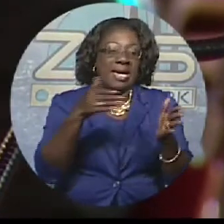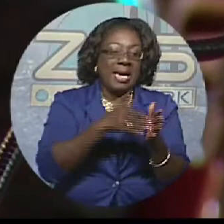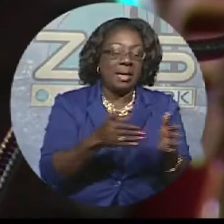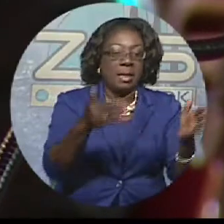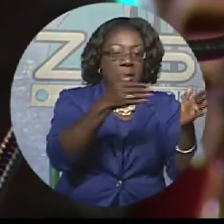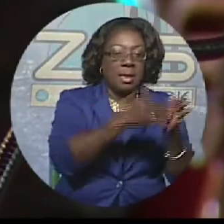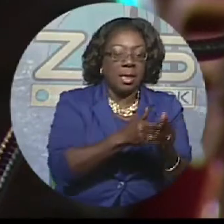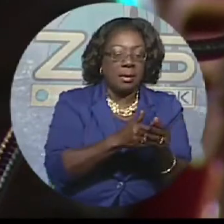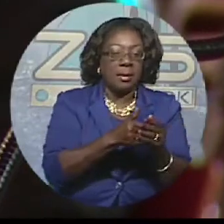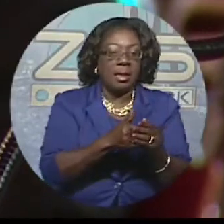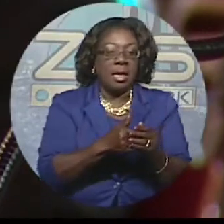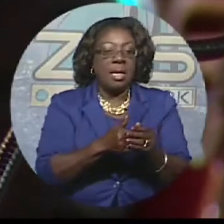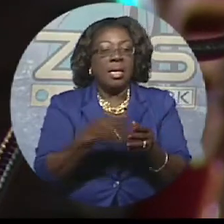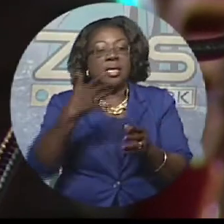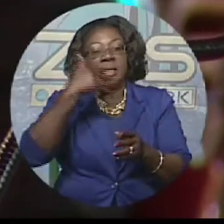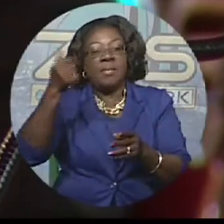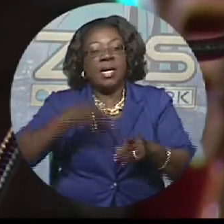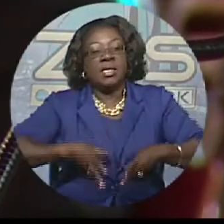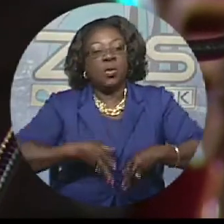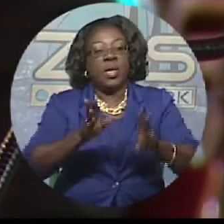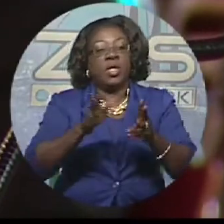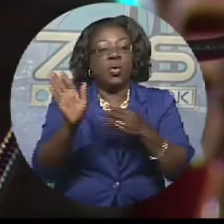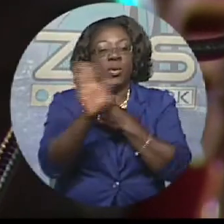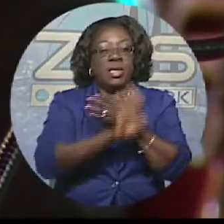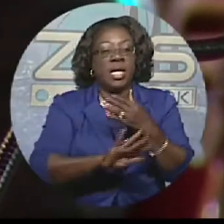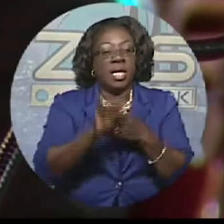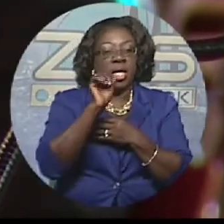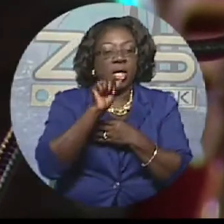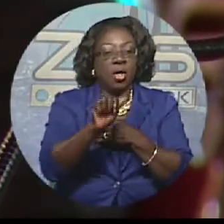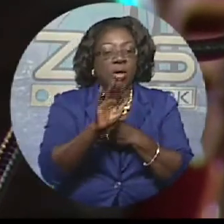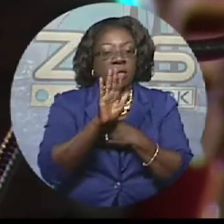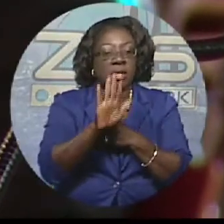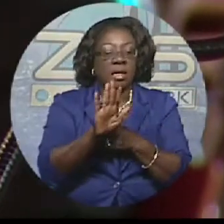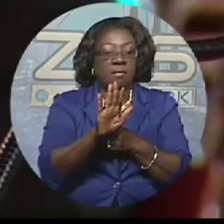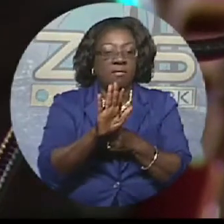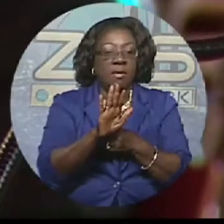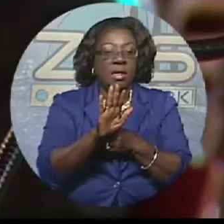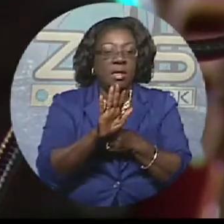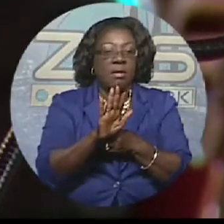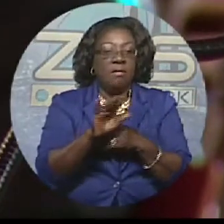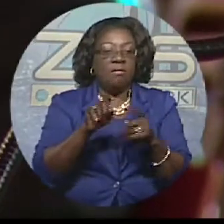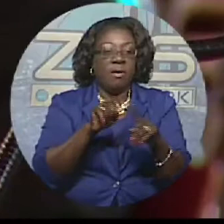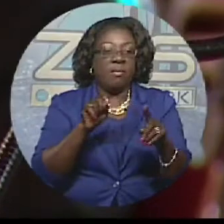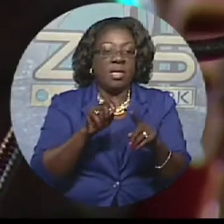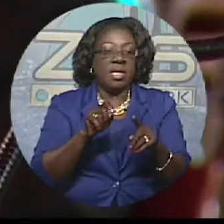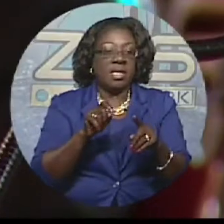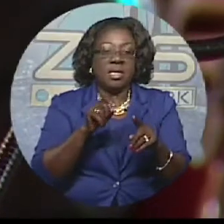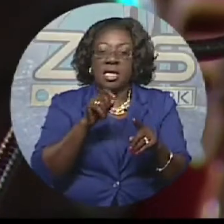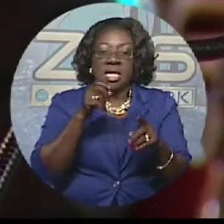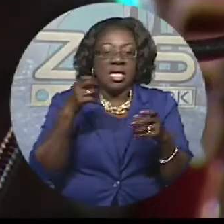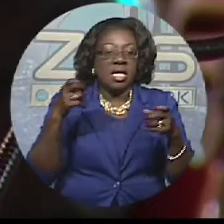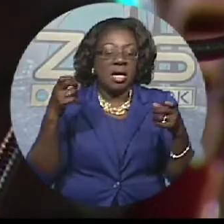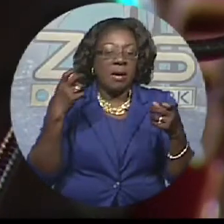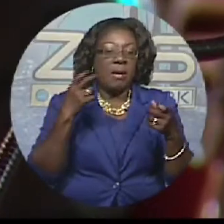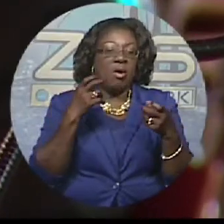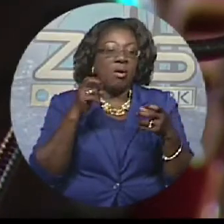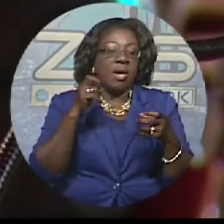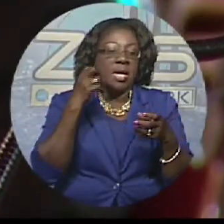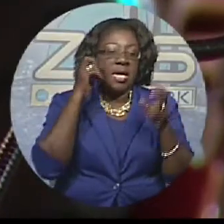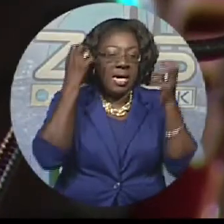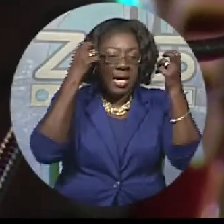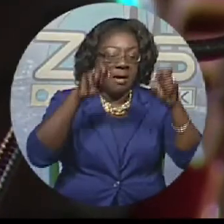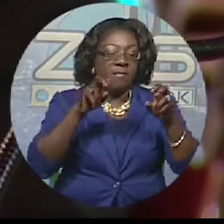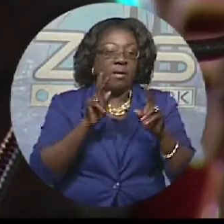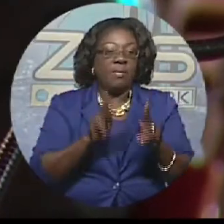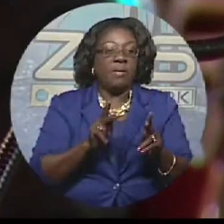Yet the best way to protect yourself and your family against such monsters is to simply to prevent them from becoming monsters.